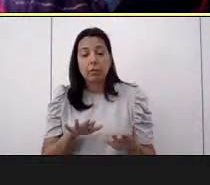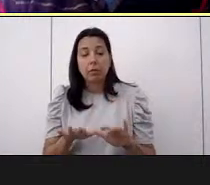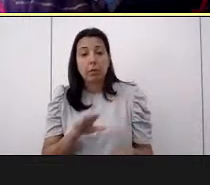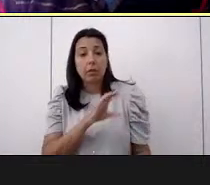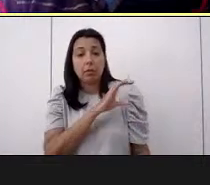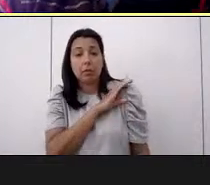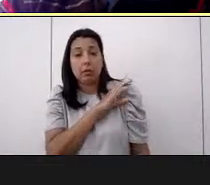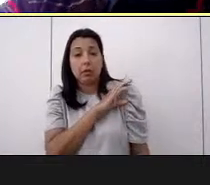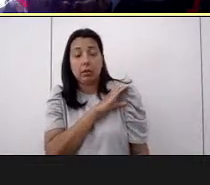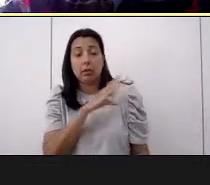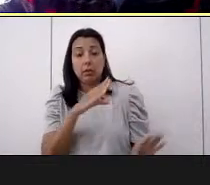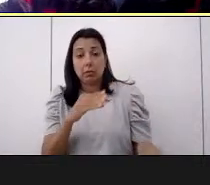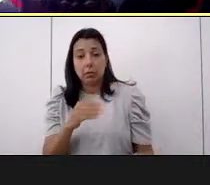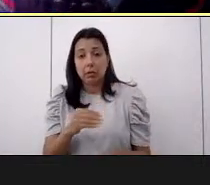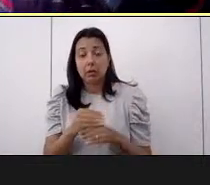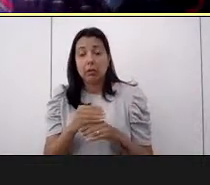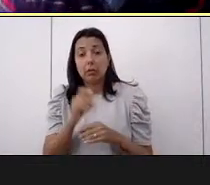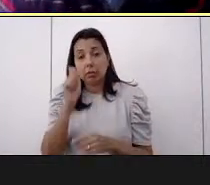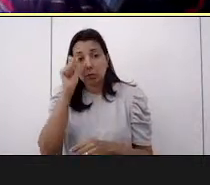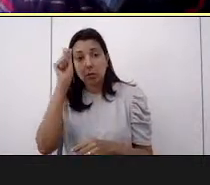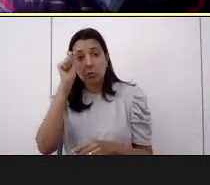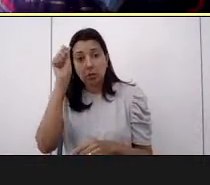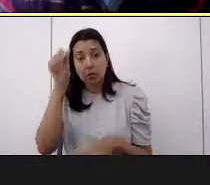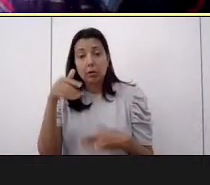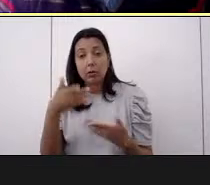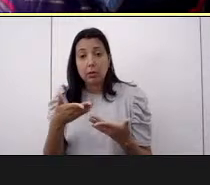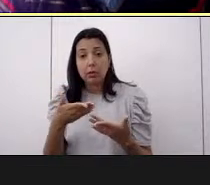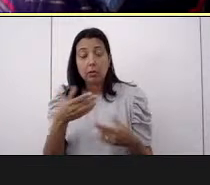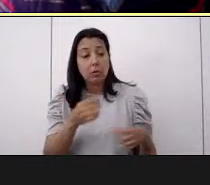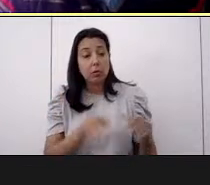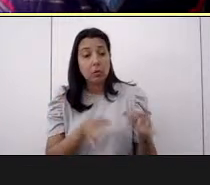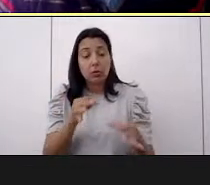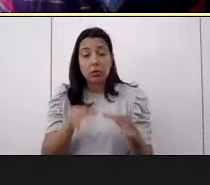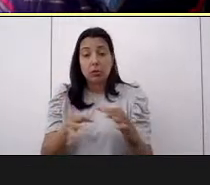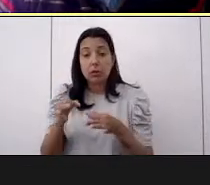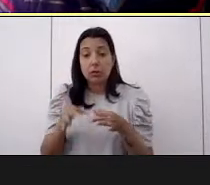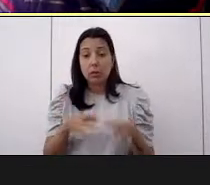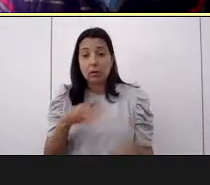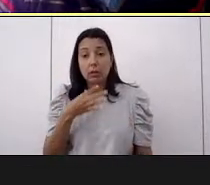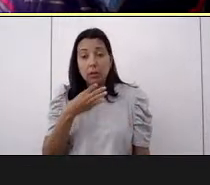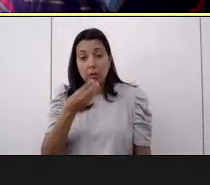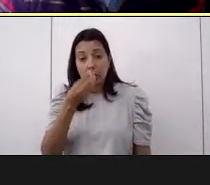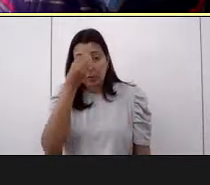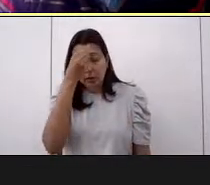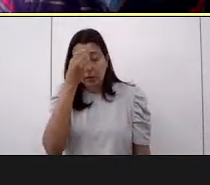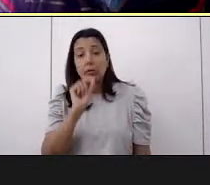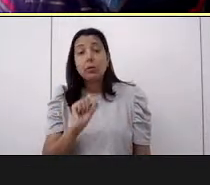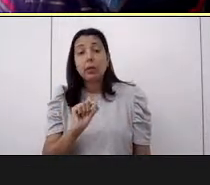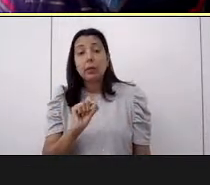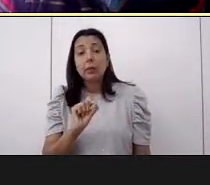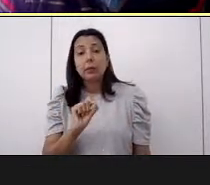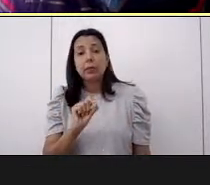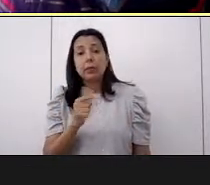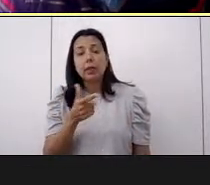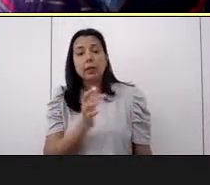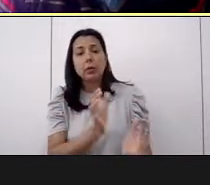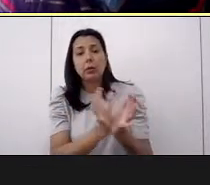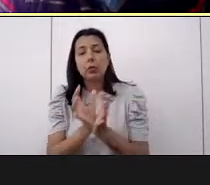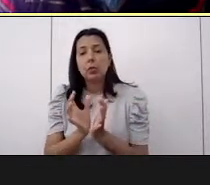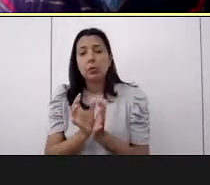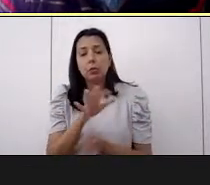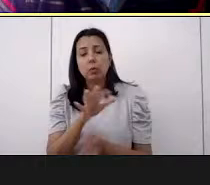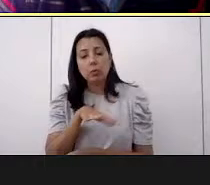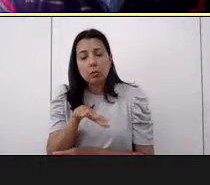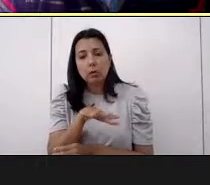However, judicialization is recognized as having a certain potential to improve democratic deliberation and to